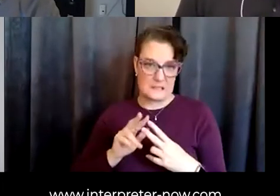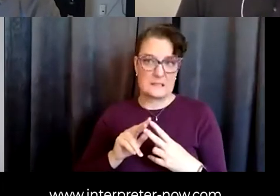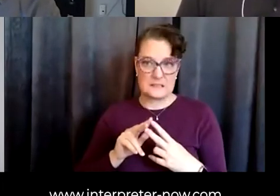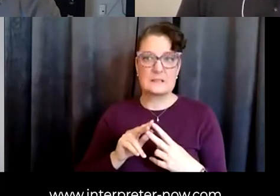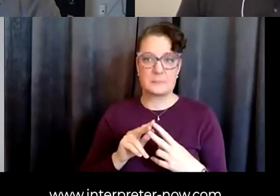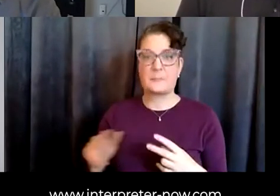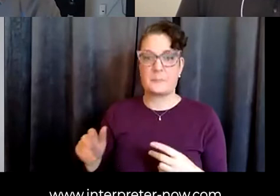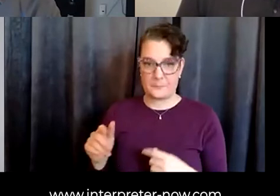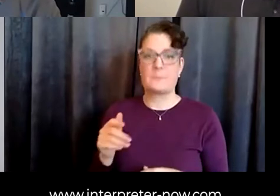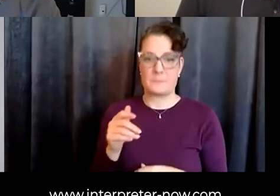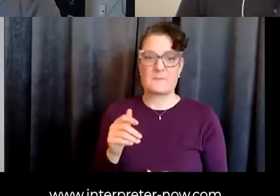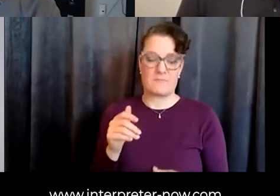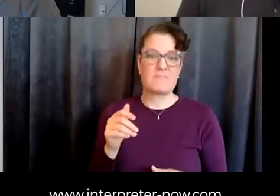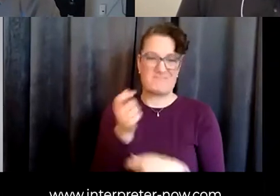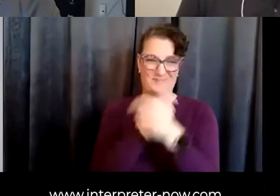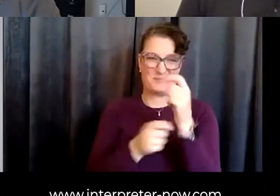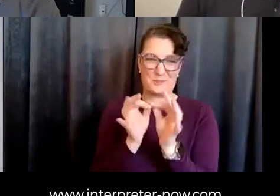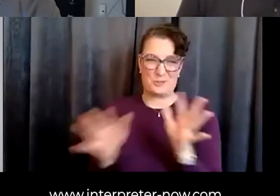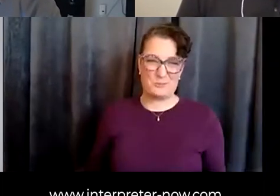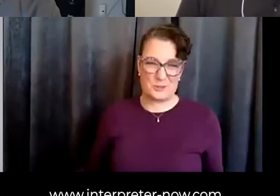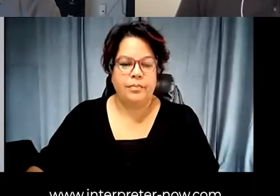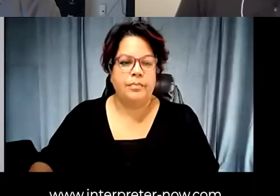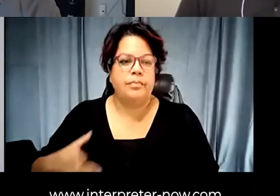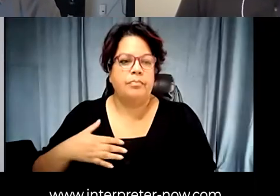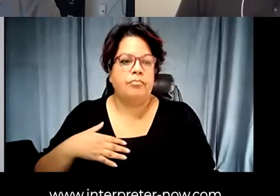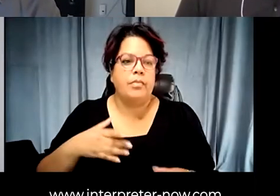with the concept of mental wealth. We can dig into it, but it's